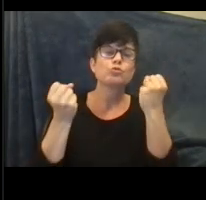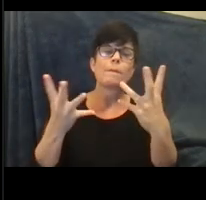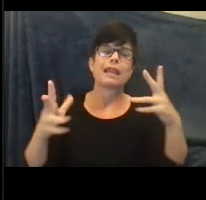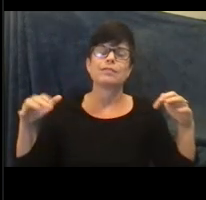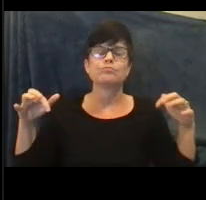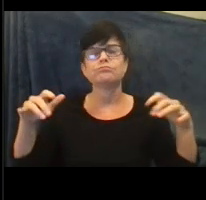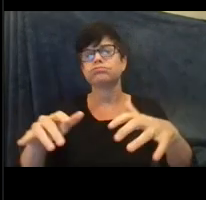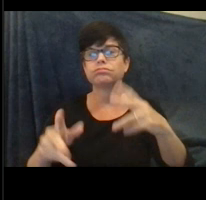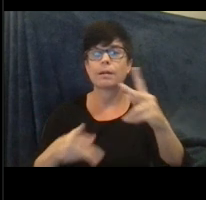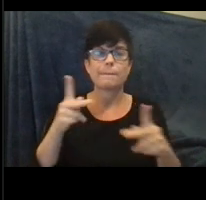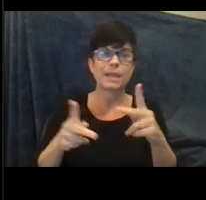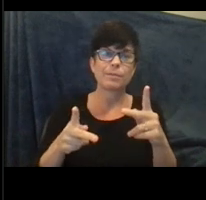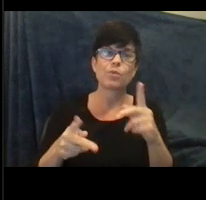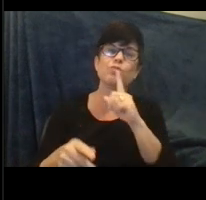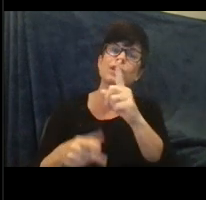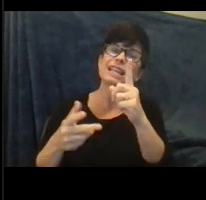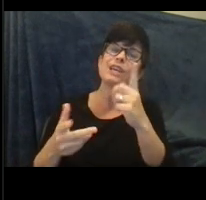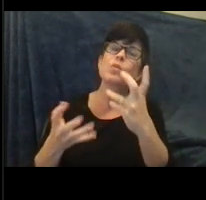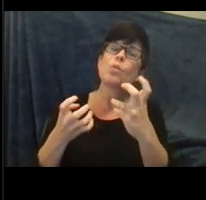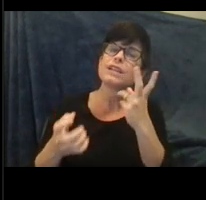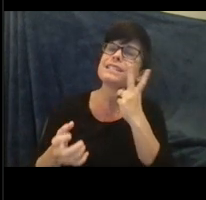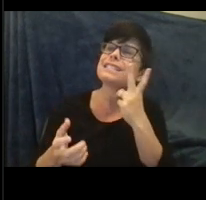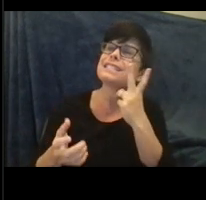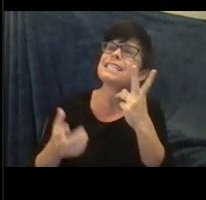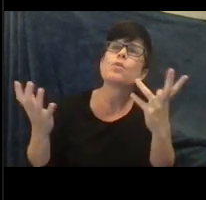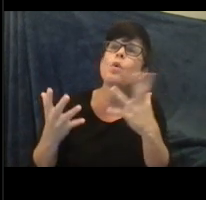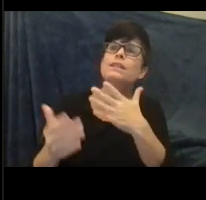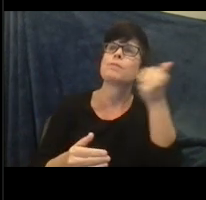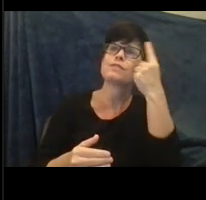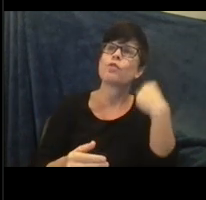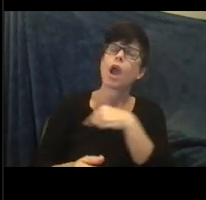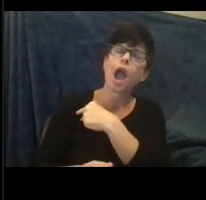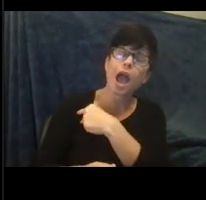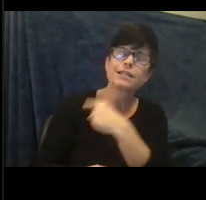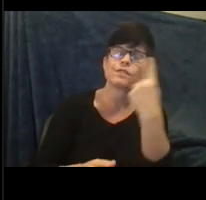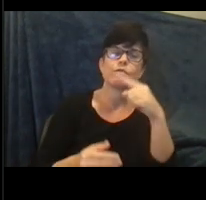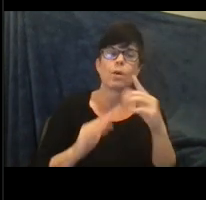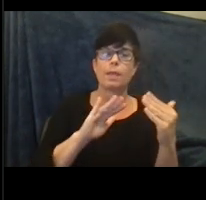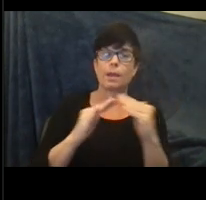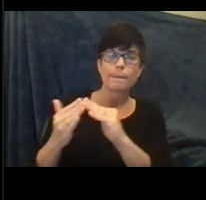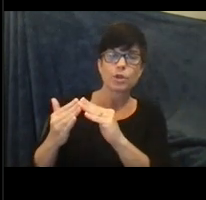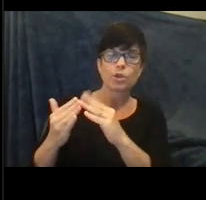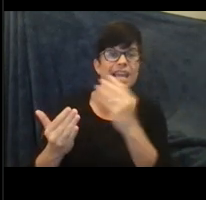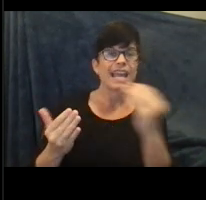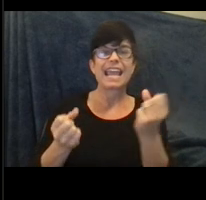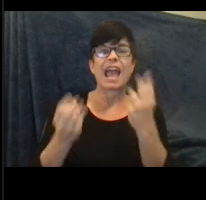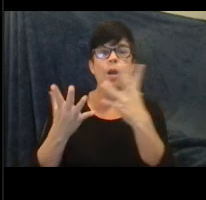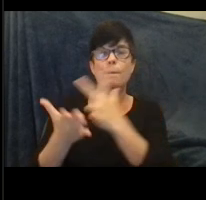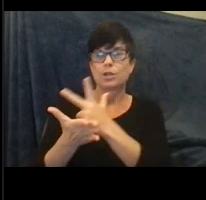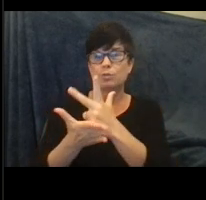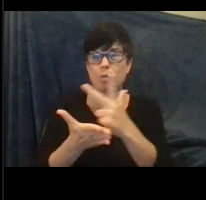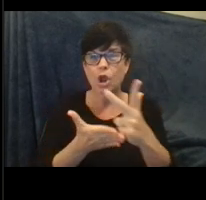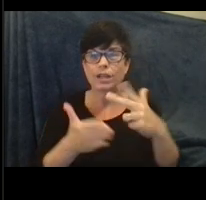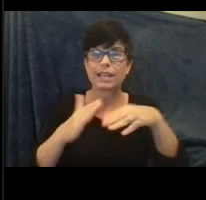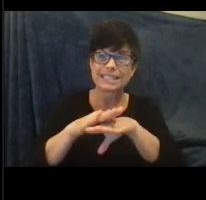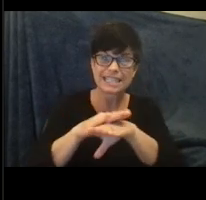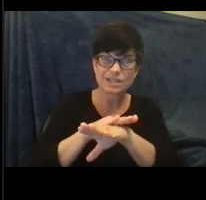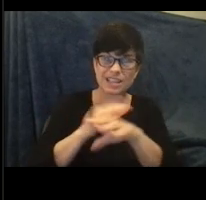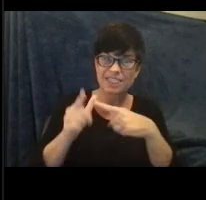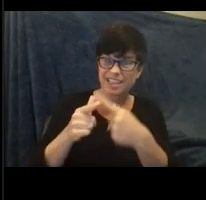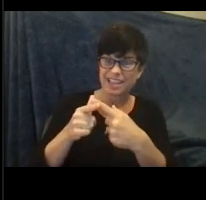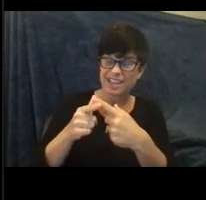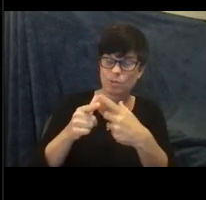take the time to really weigh what's best for the citizens, what's best for the community, and how much parking and accessibility is really left over